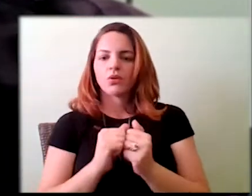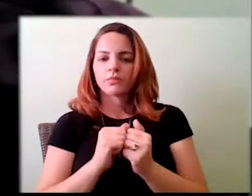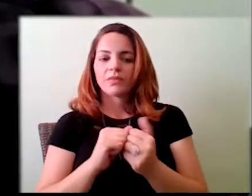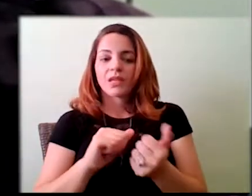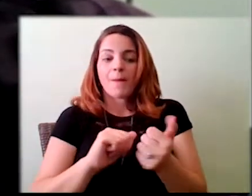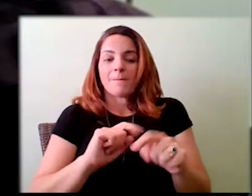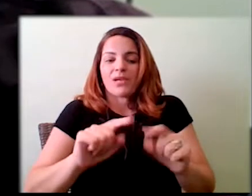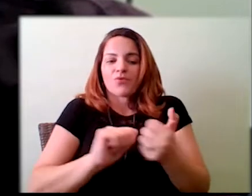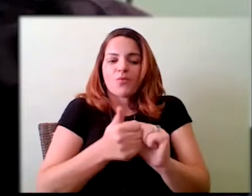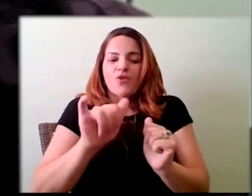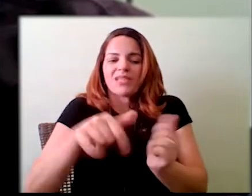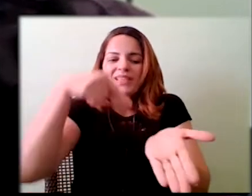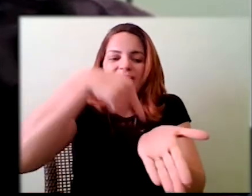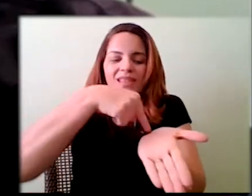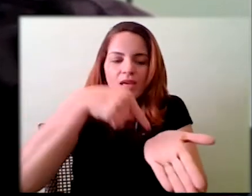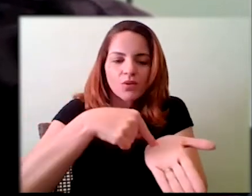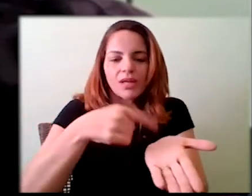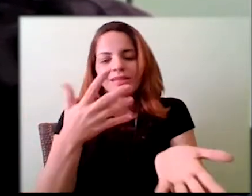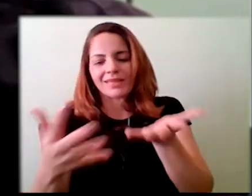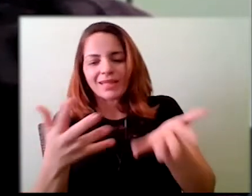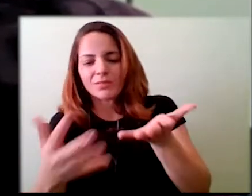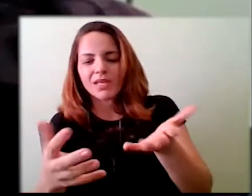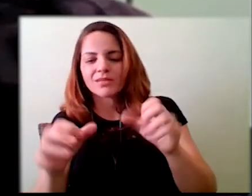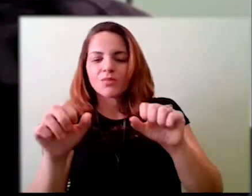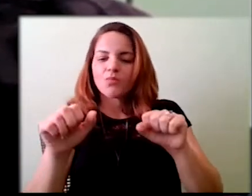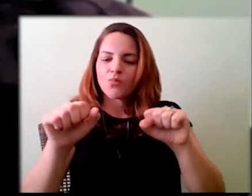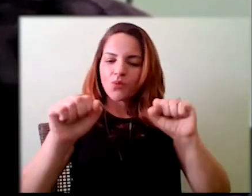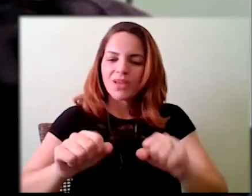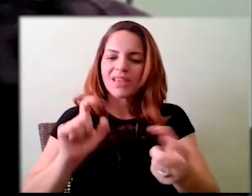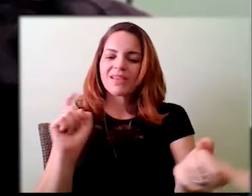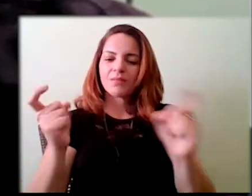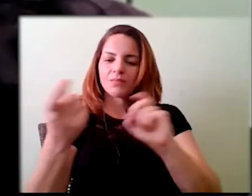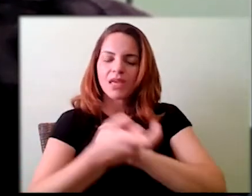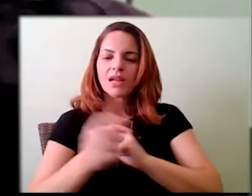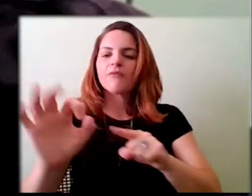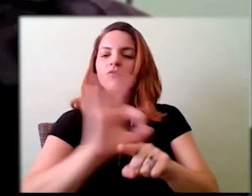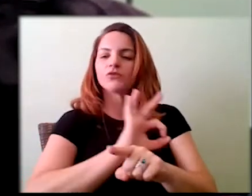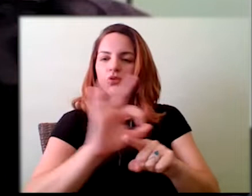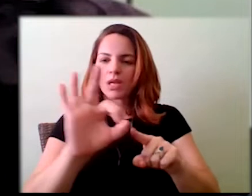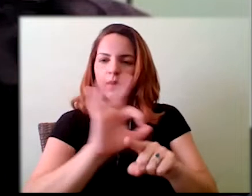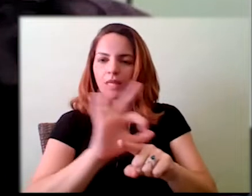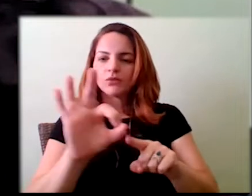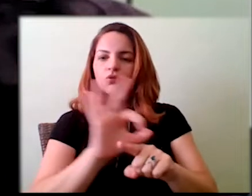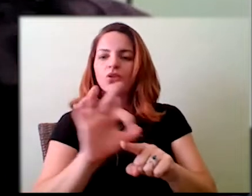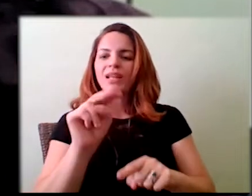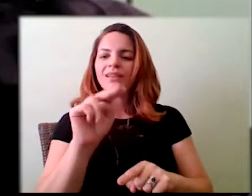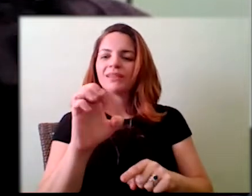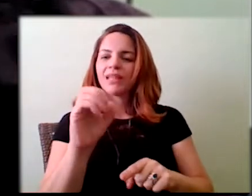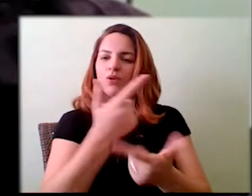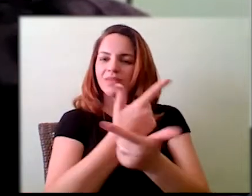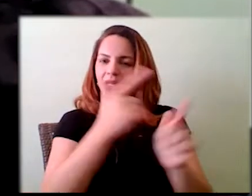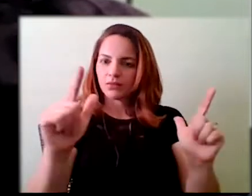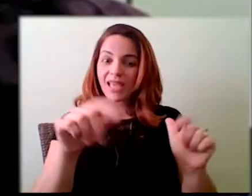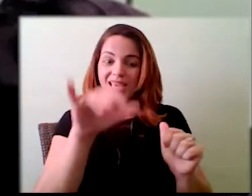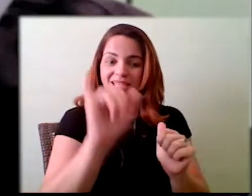predation that transforms how neoliberalism operates. Debt functions as a form of coloniality,